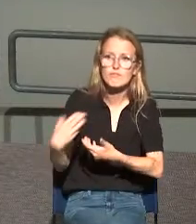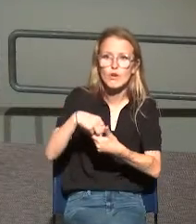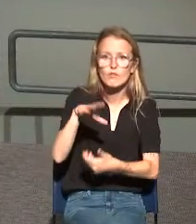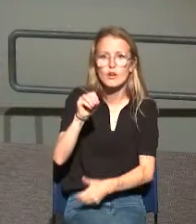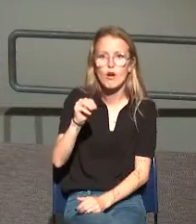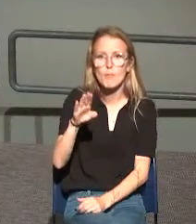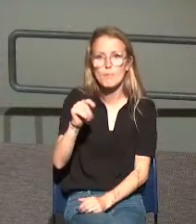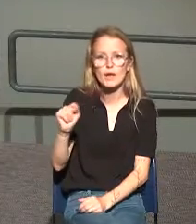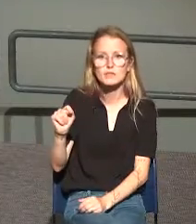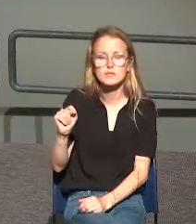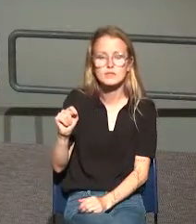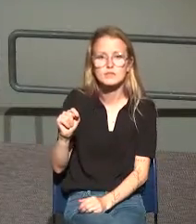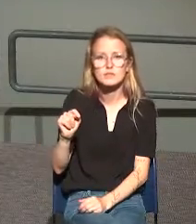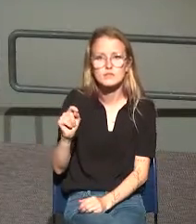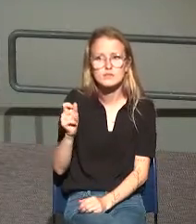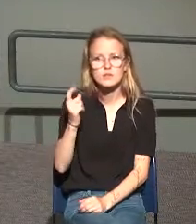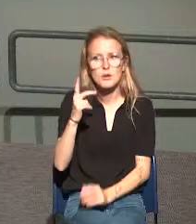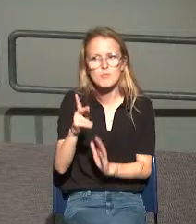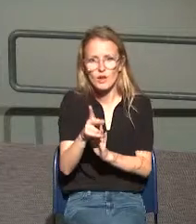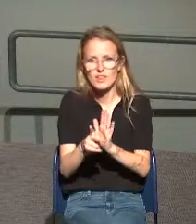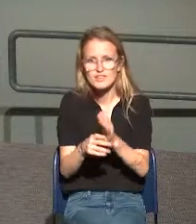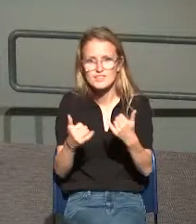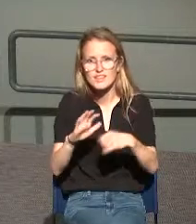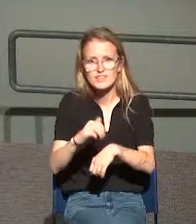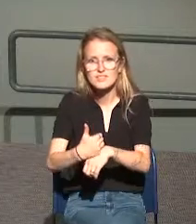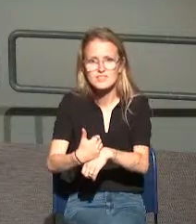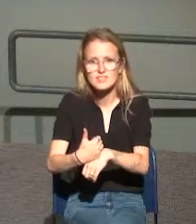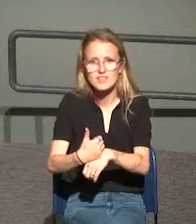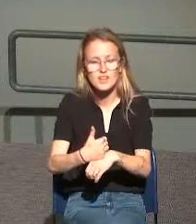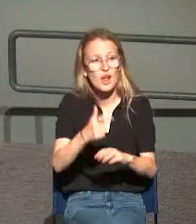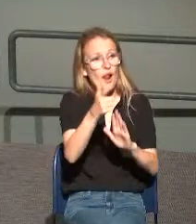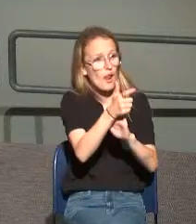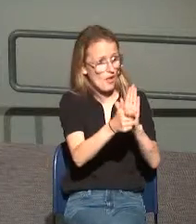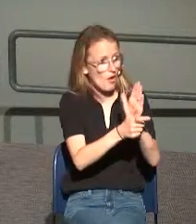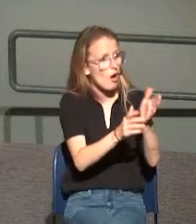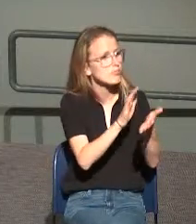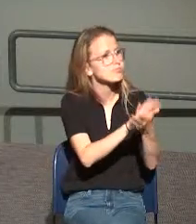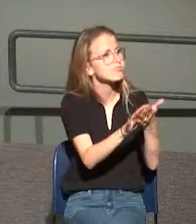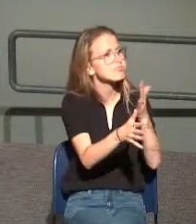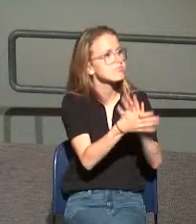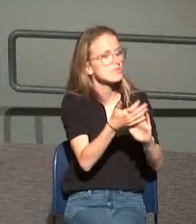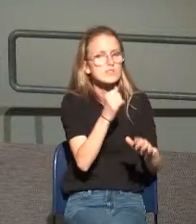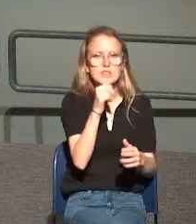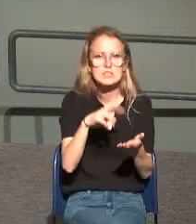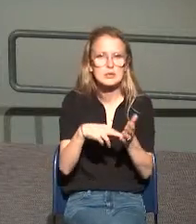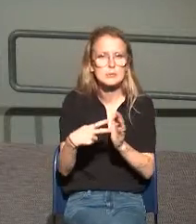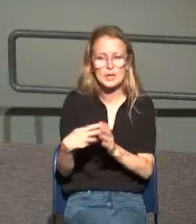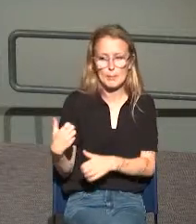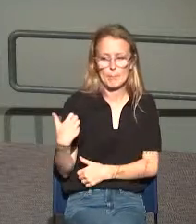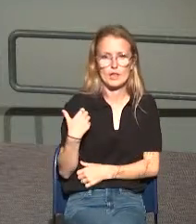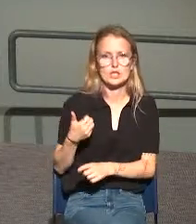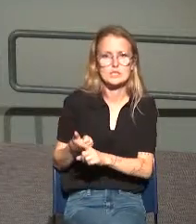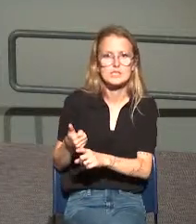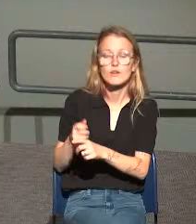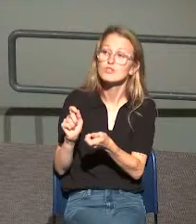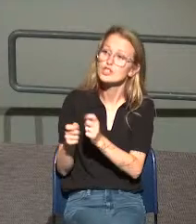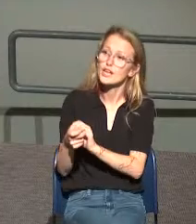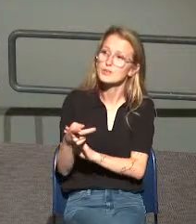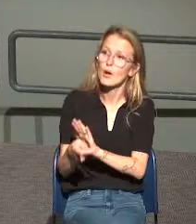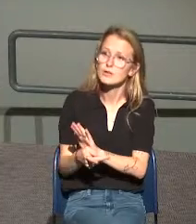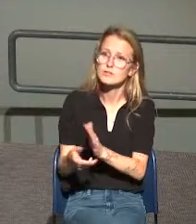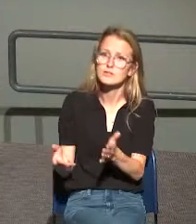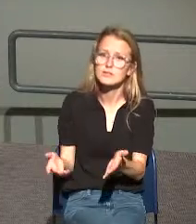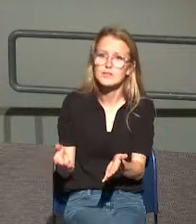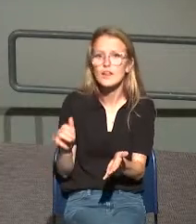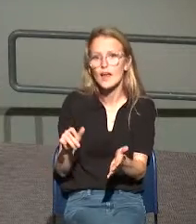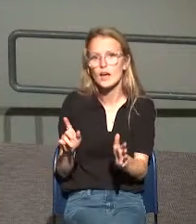Because the policy still existed. You know, just because the law is gone doesn't mean the services are going to change their policies. And so that started